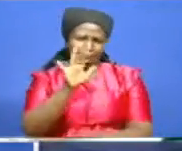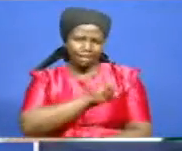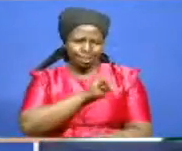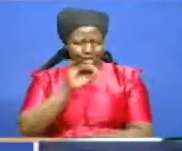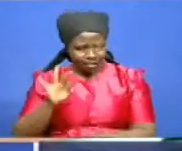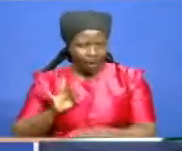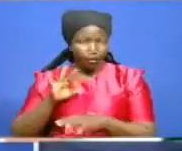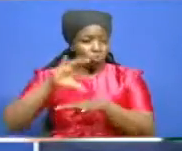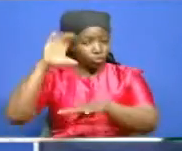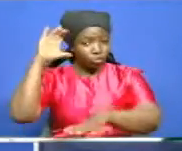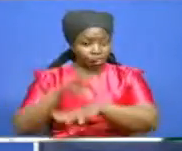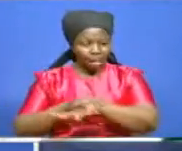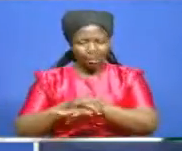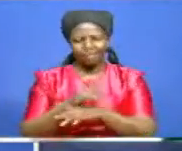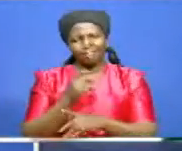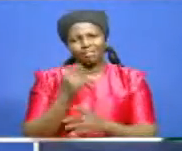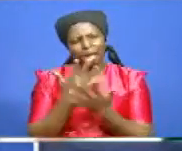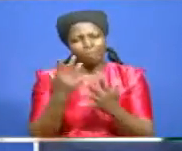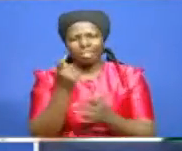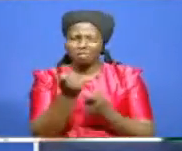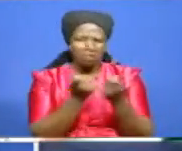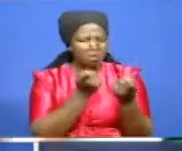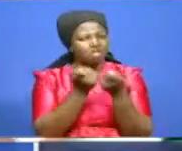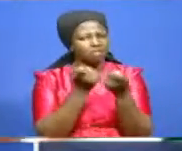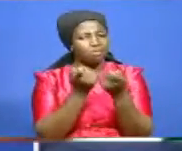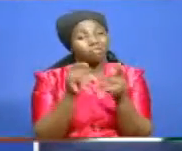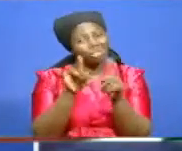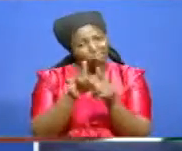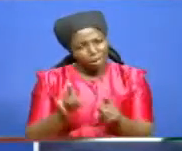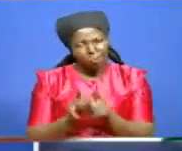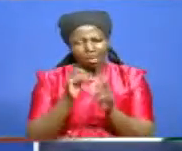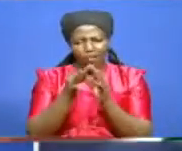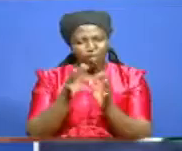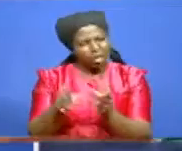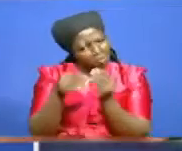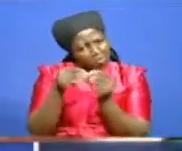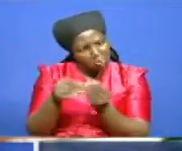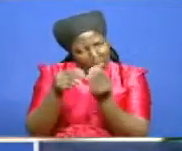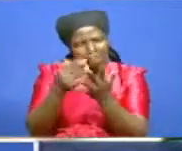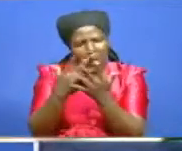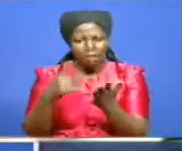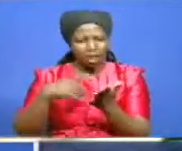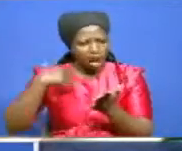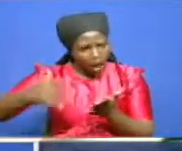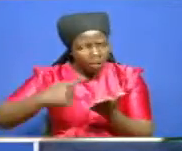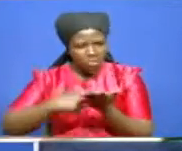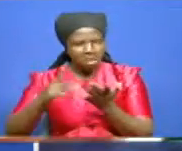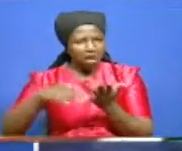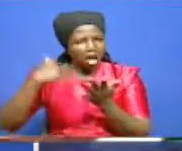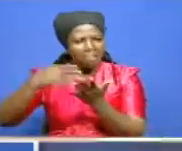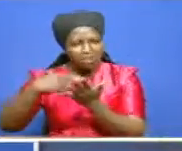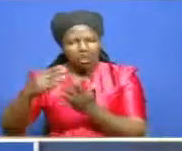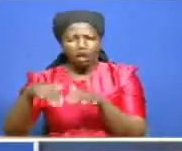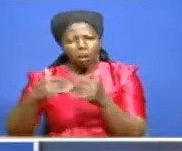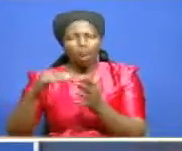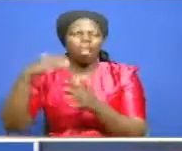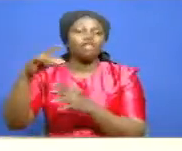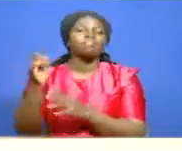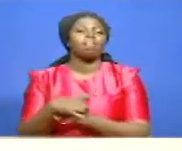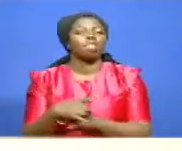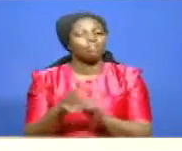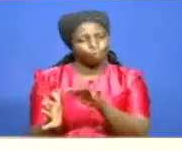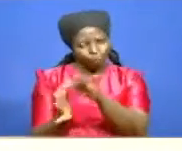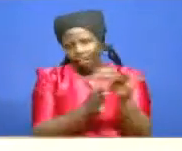kupata kitu kidogo, hata kama ni kwa weekly basis ama kwa mwezi.